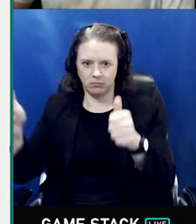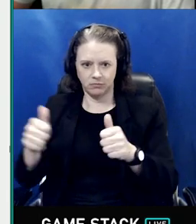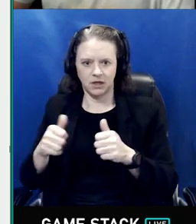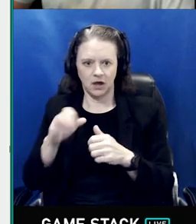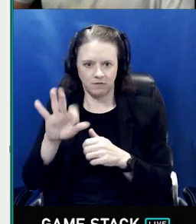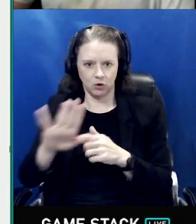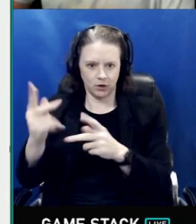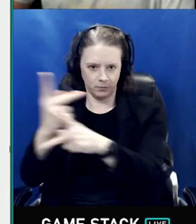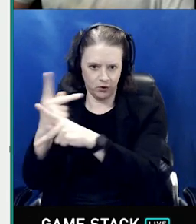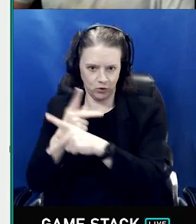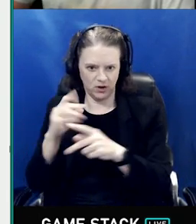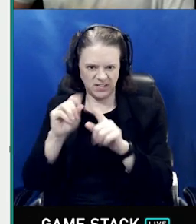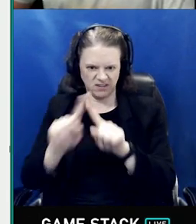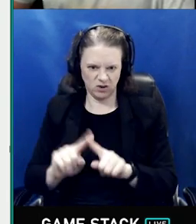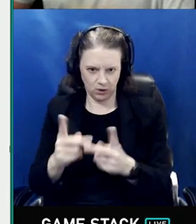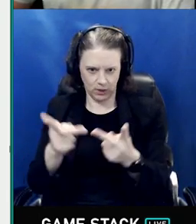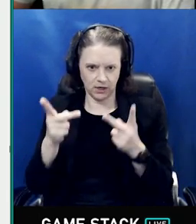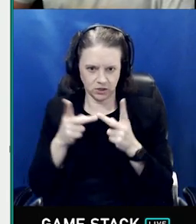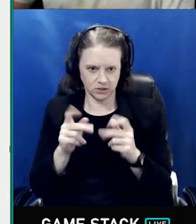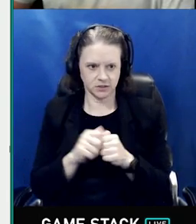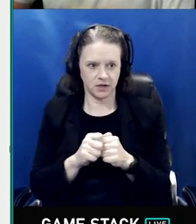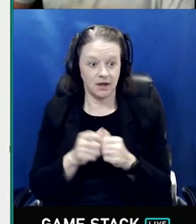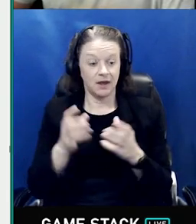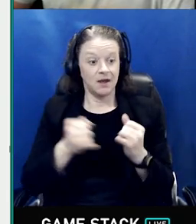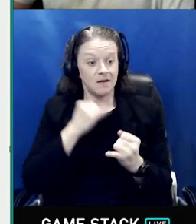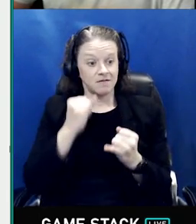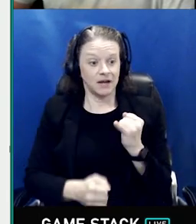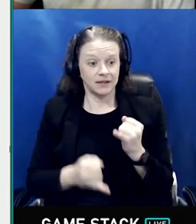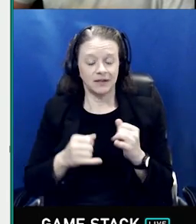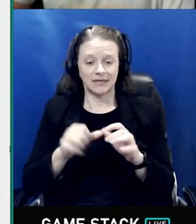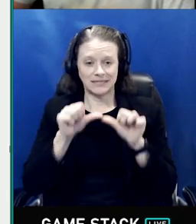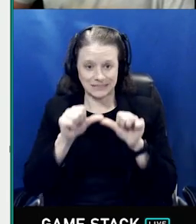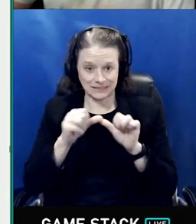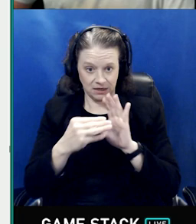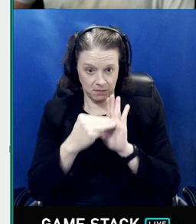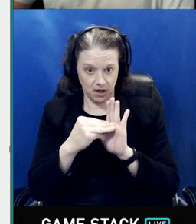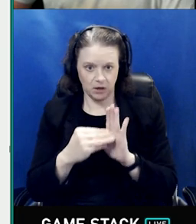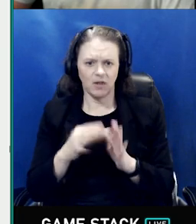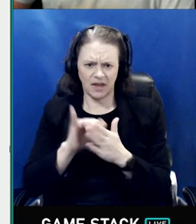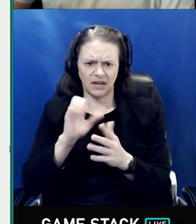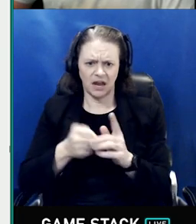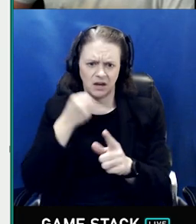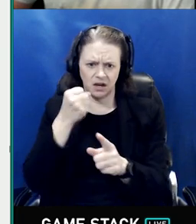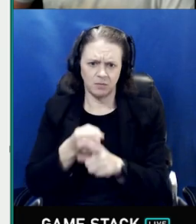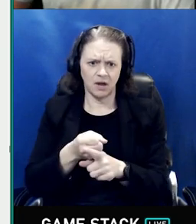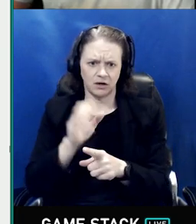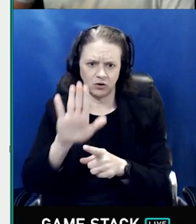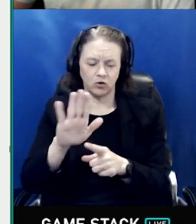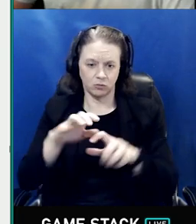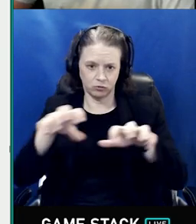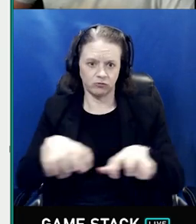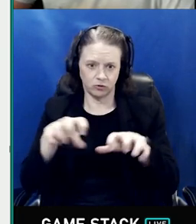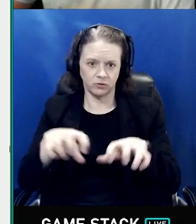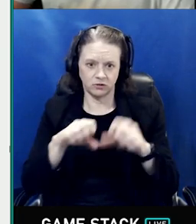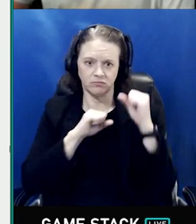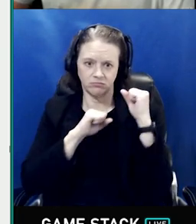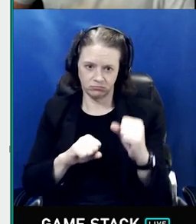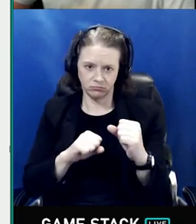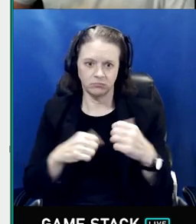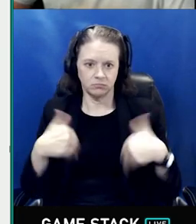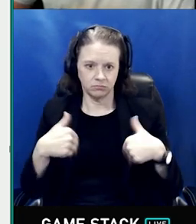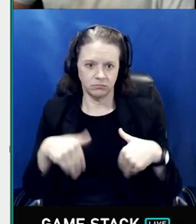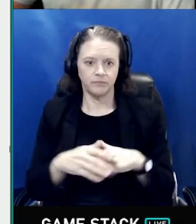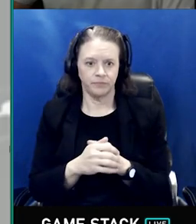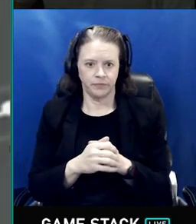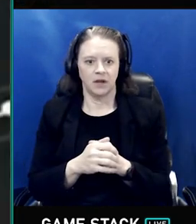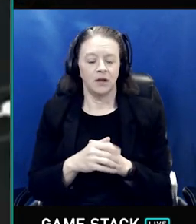As I described earlier, this can have a dramatic impact on the availability and performance for your application or for your games. And